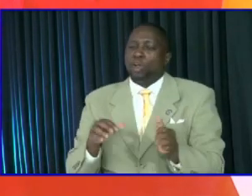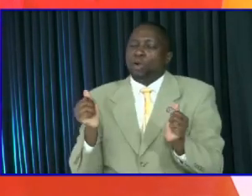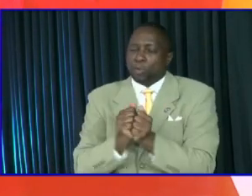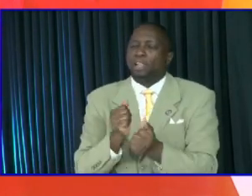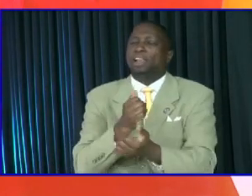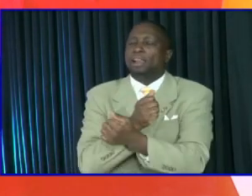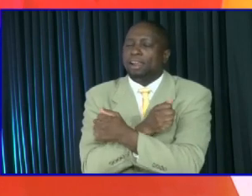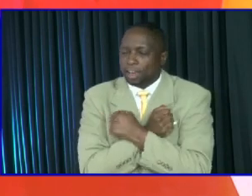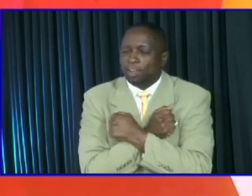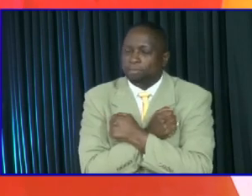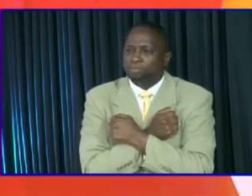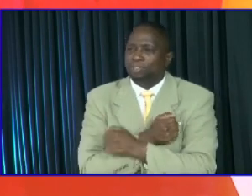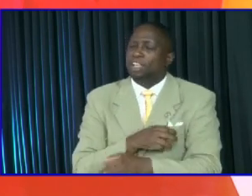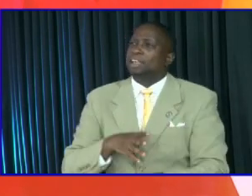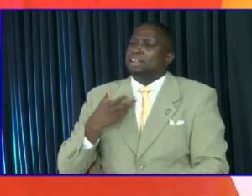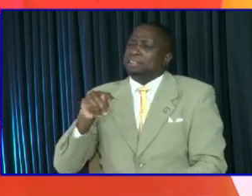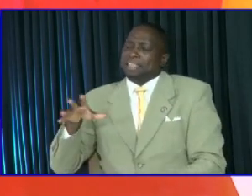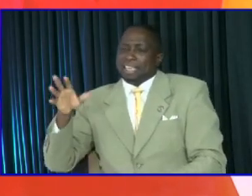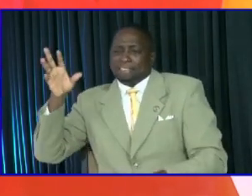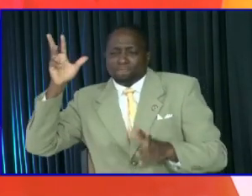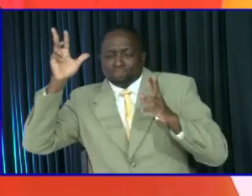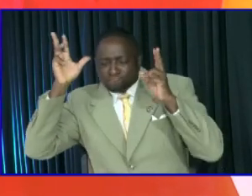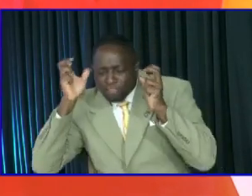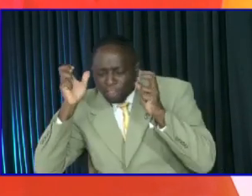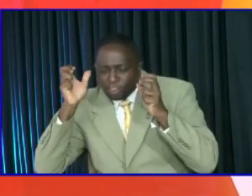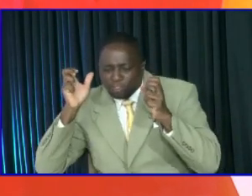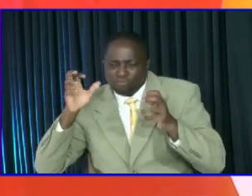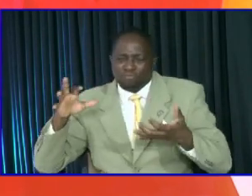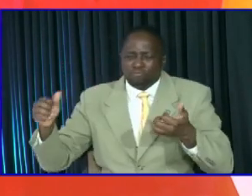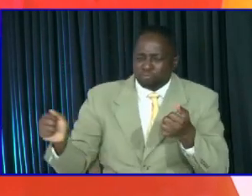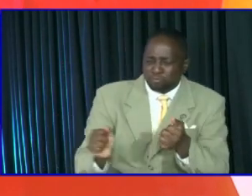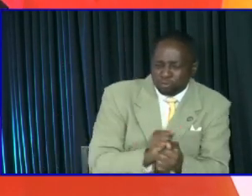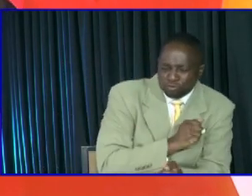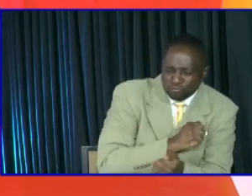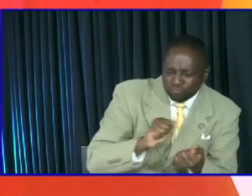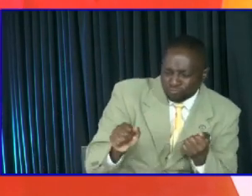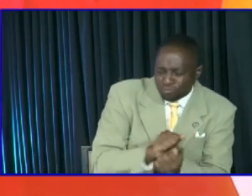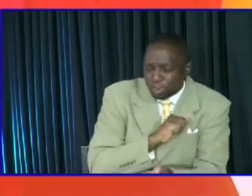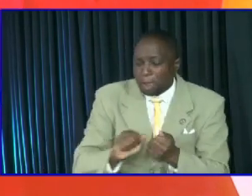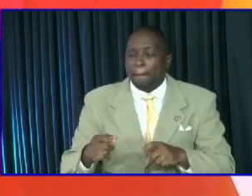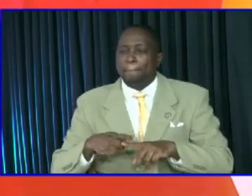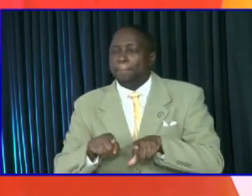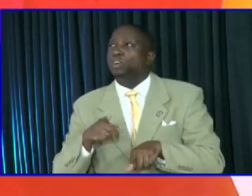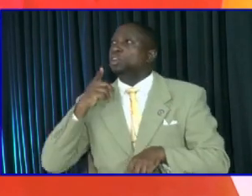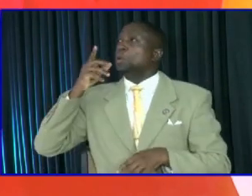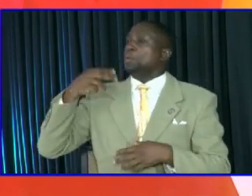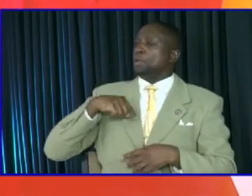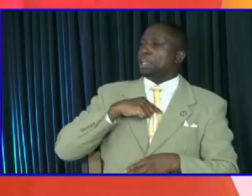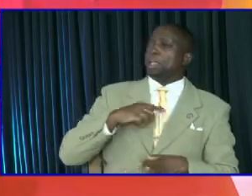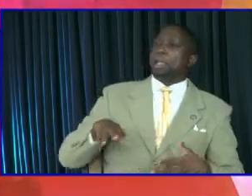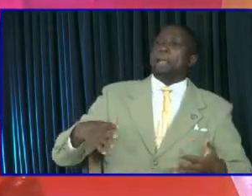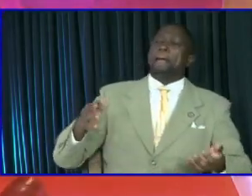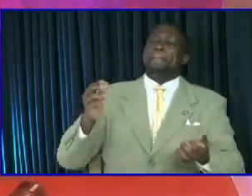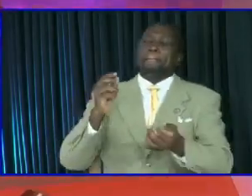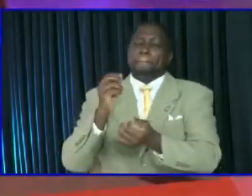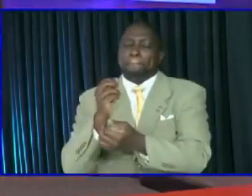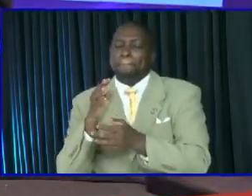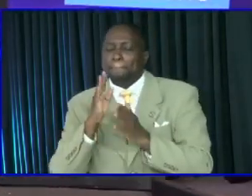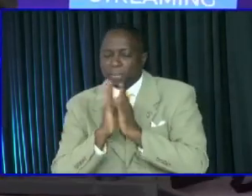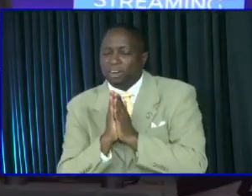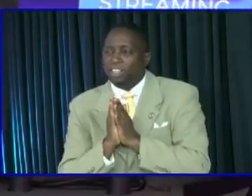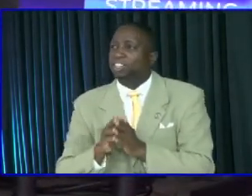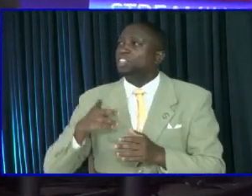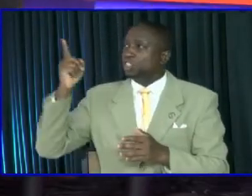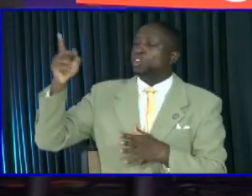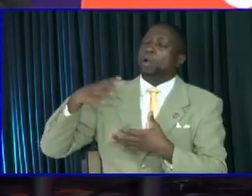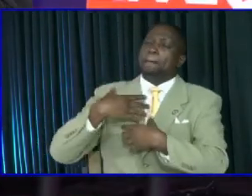The enemy will have entangled them in all sort of problem, but God, we pray that you'll break the chain and set